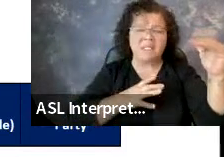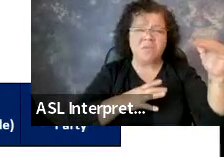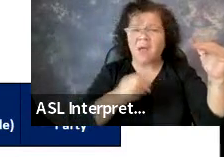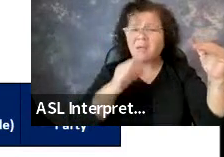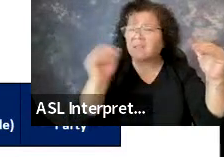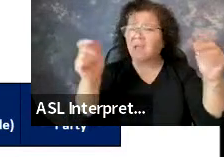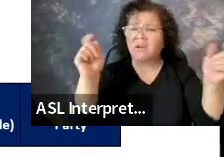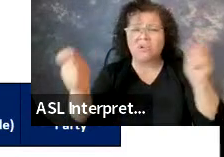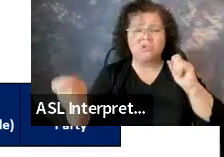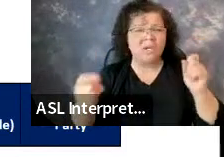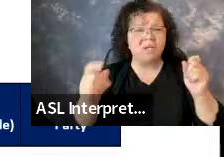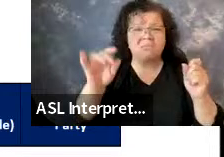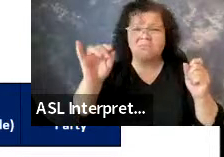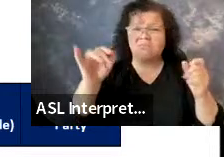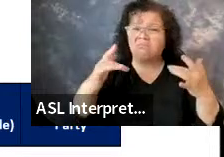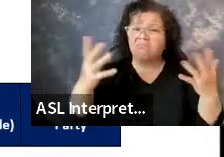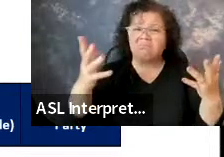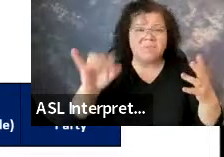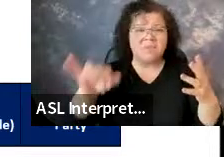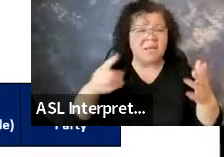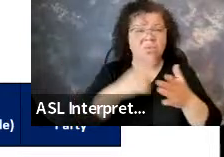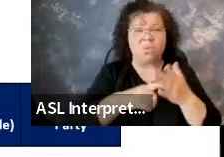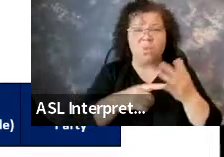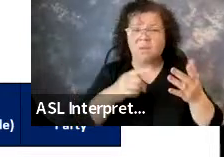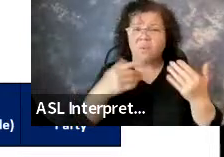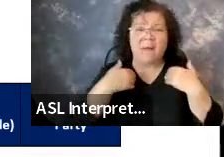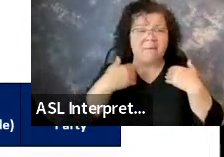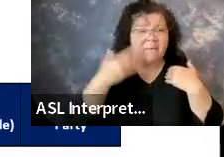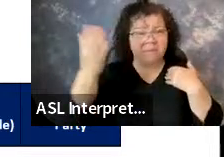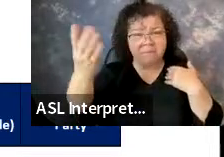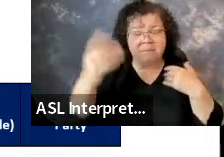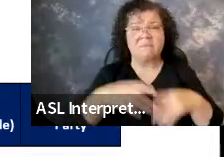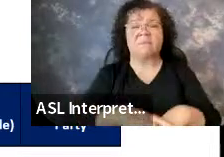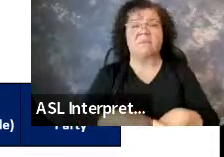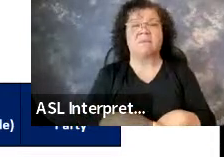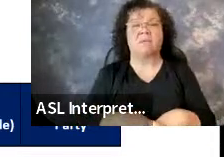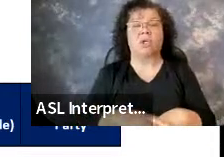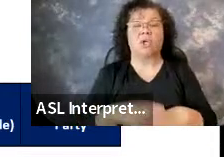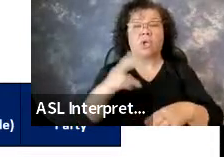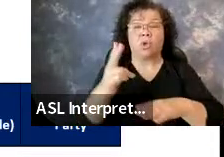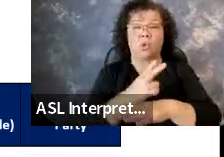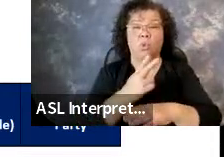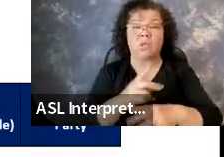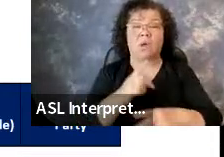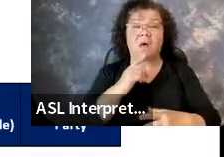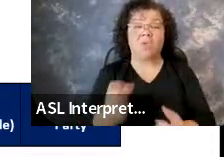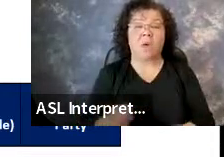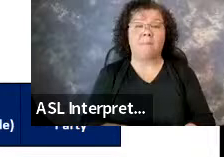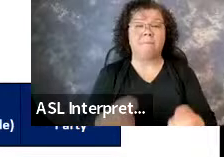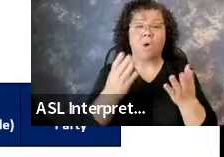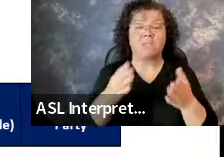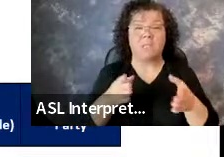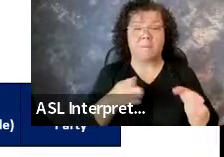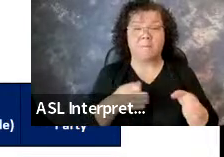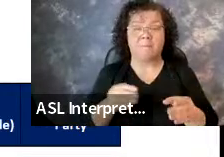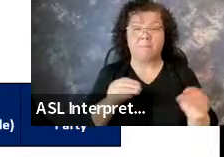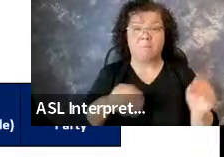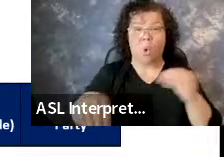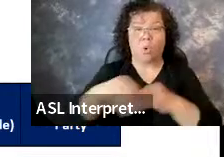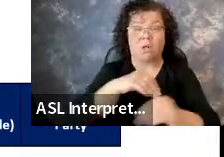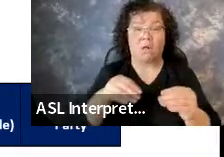is, right? So, and that users of the multimodal route are gonna have to